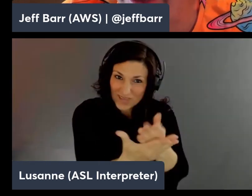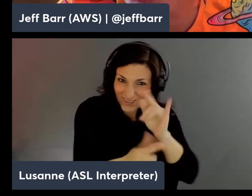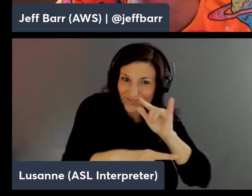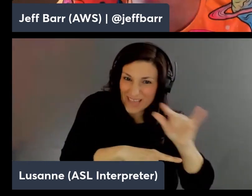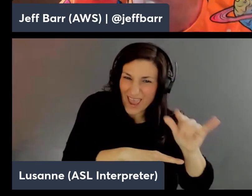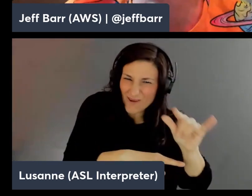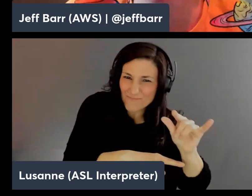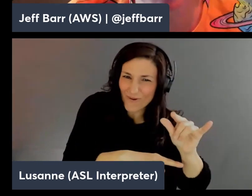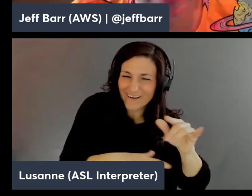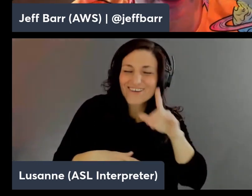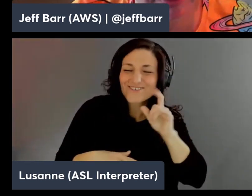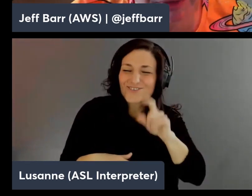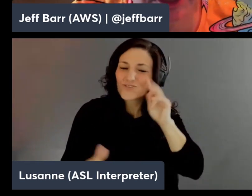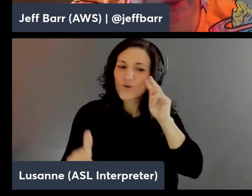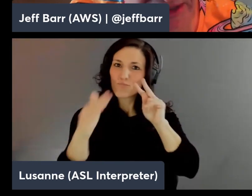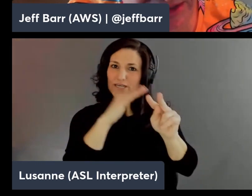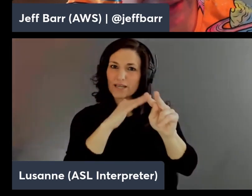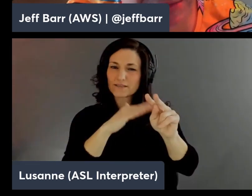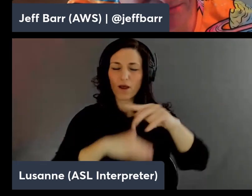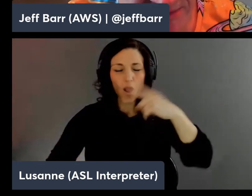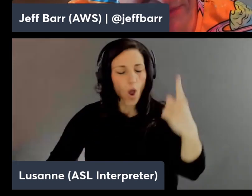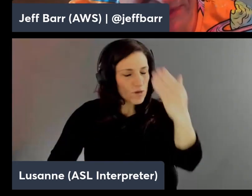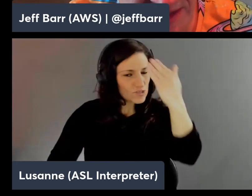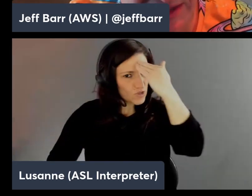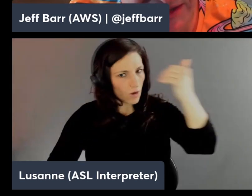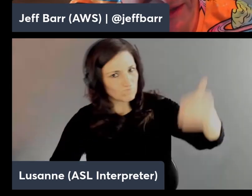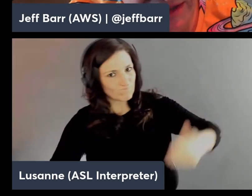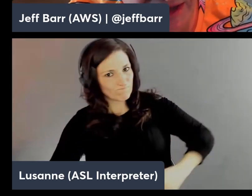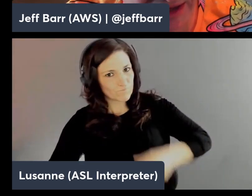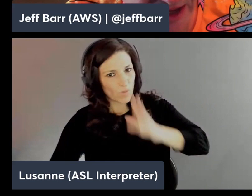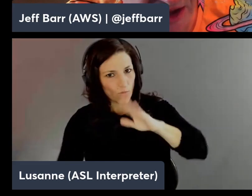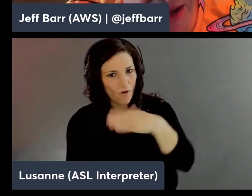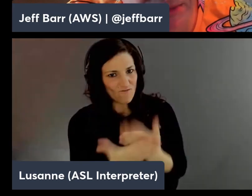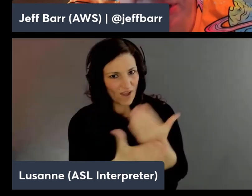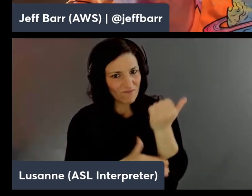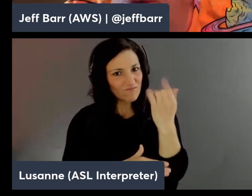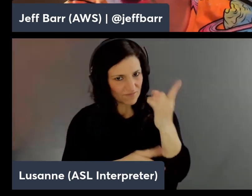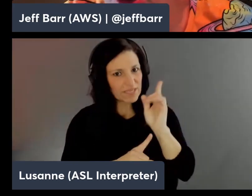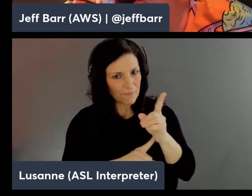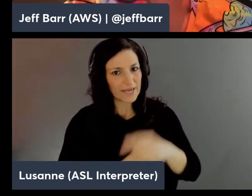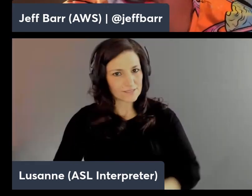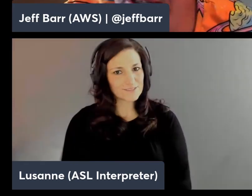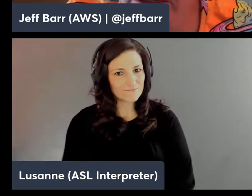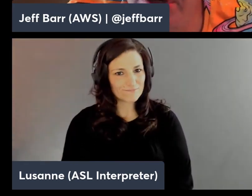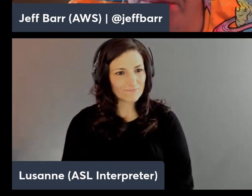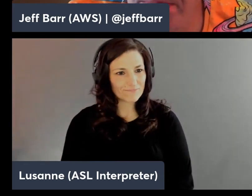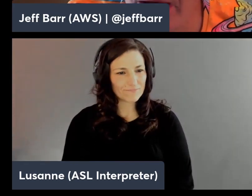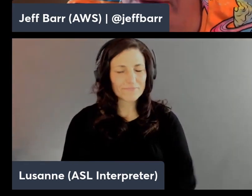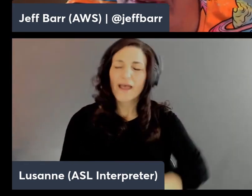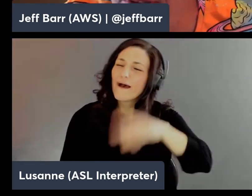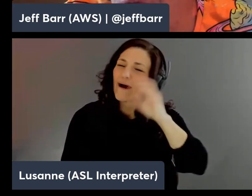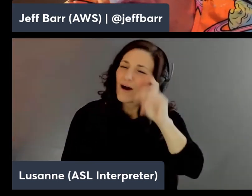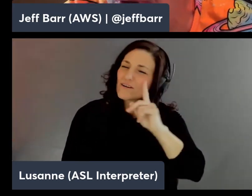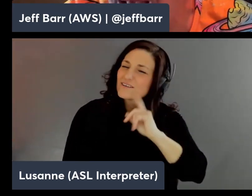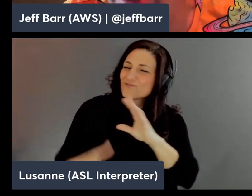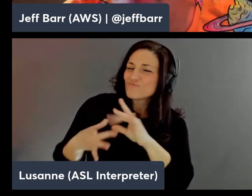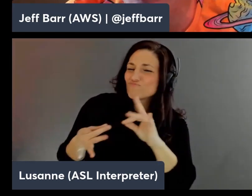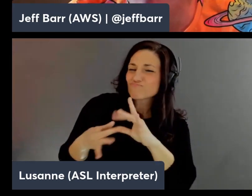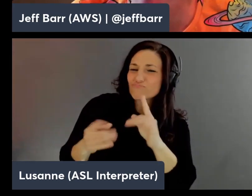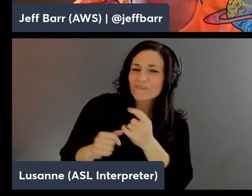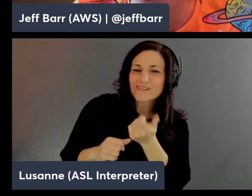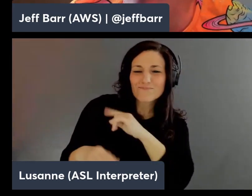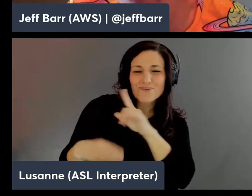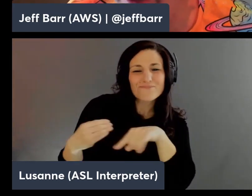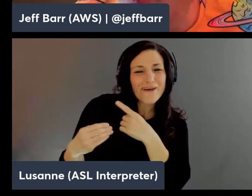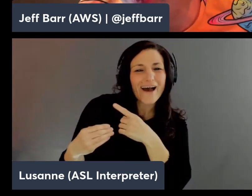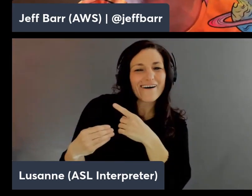I can always get there in 15 minutes. Okay. So you talked a little bit about this whole concept we